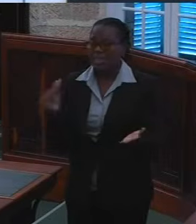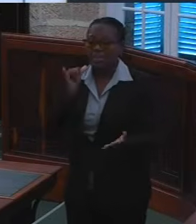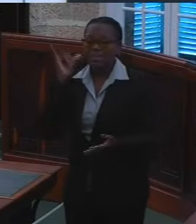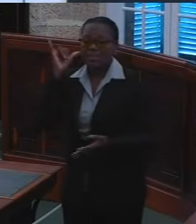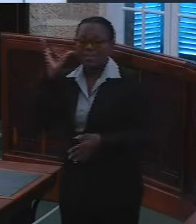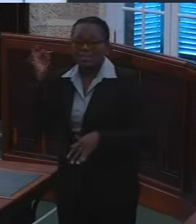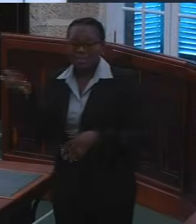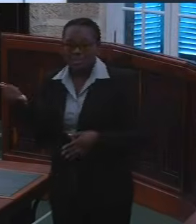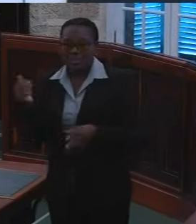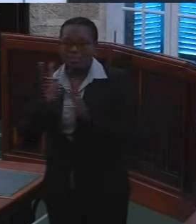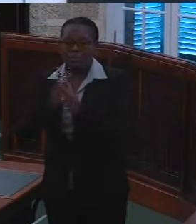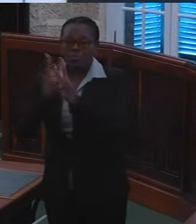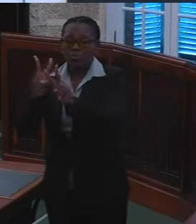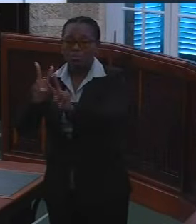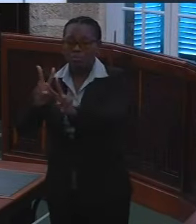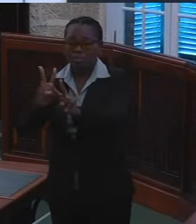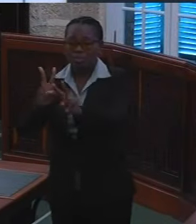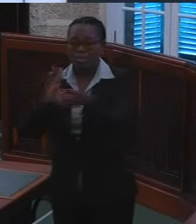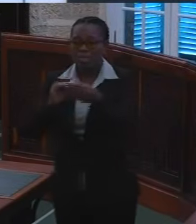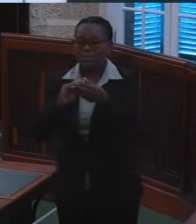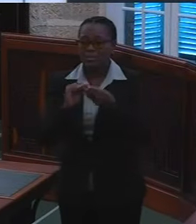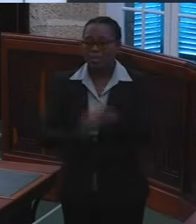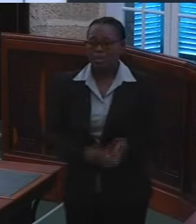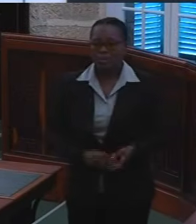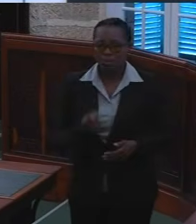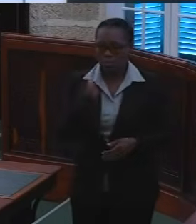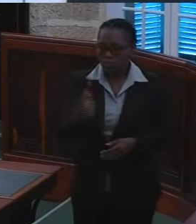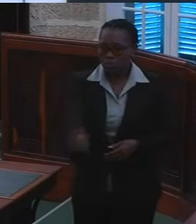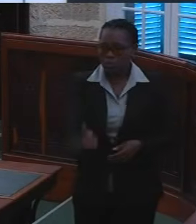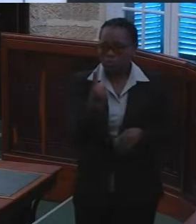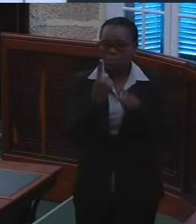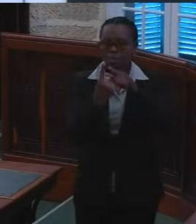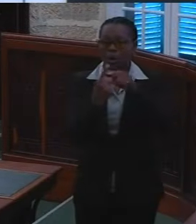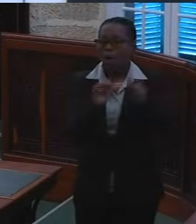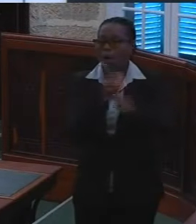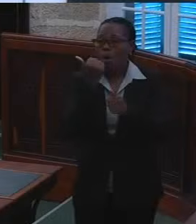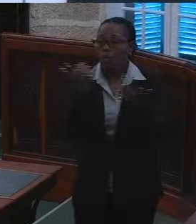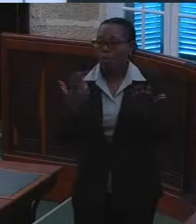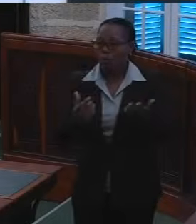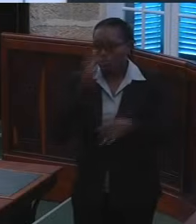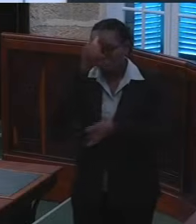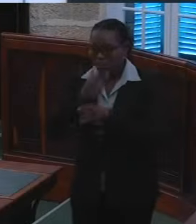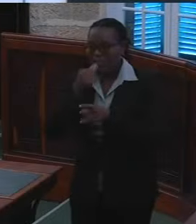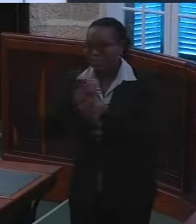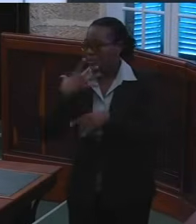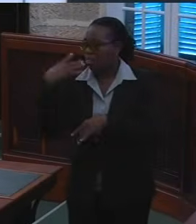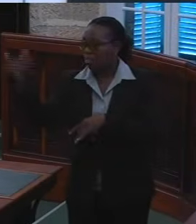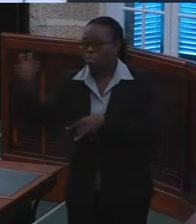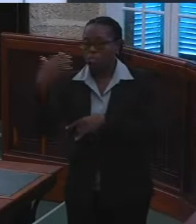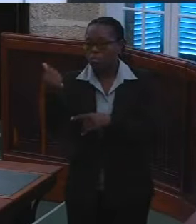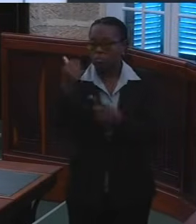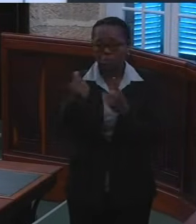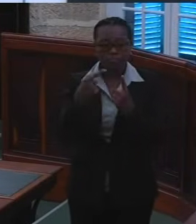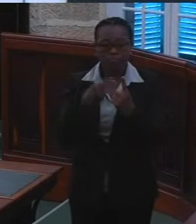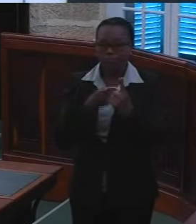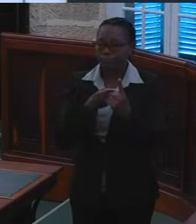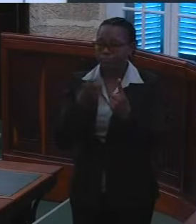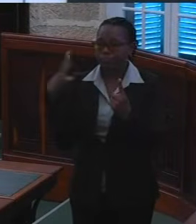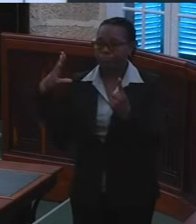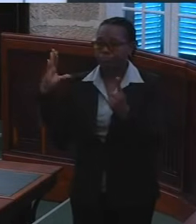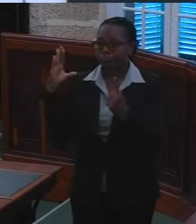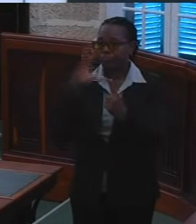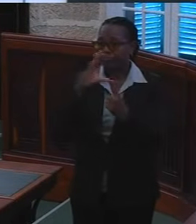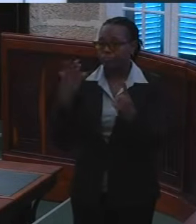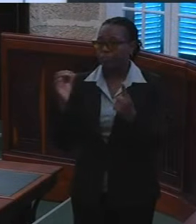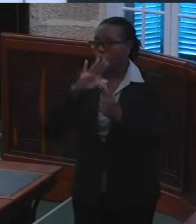other siblings left. There's always that person. They don't mean anything by it, but the responsible person. It ends up to be the case, Mr. Speaker, sir.